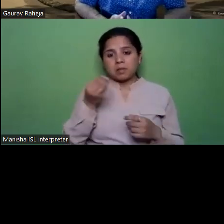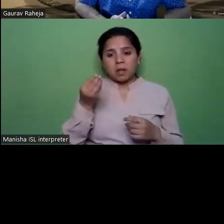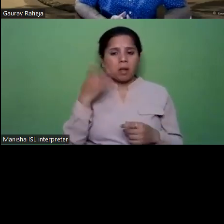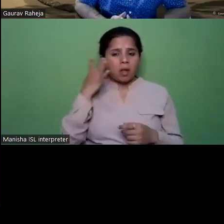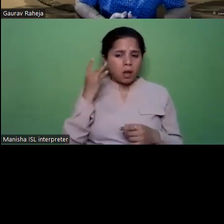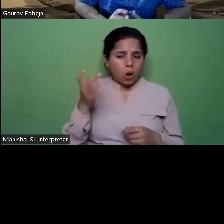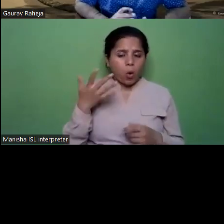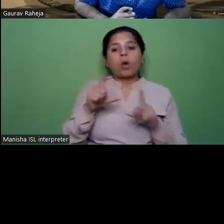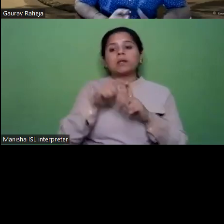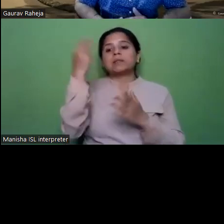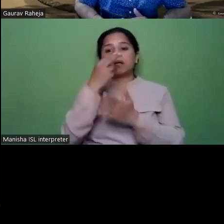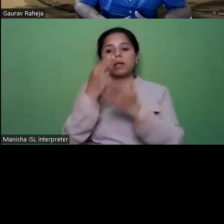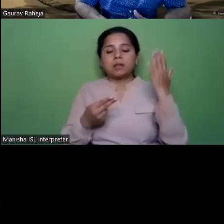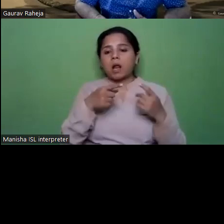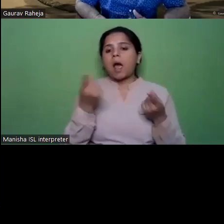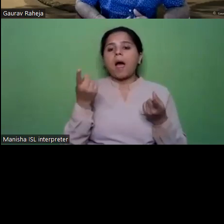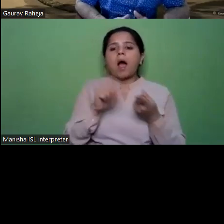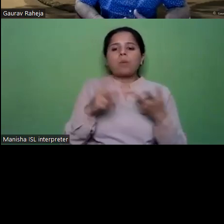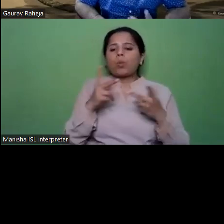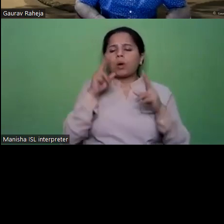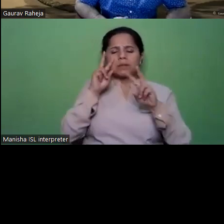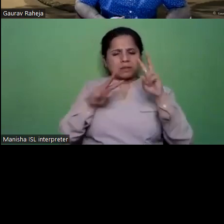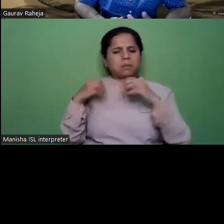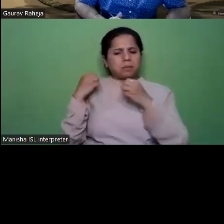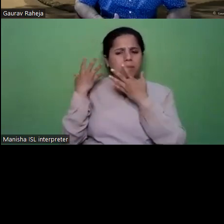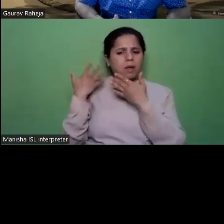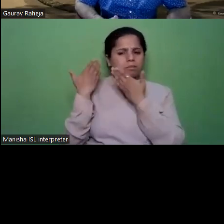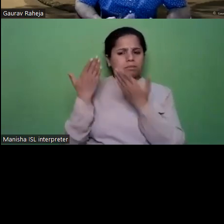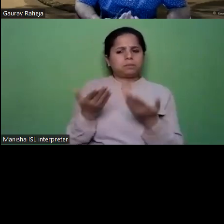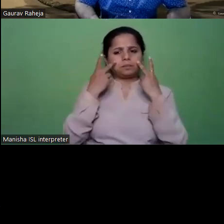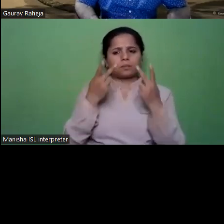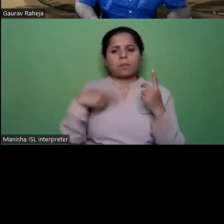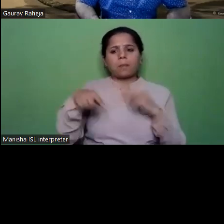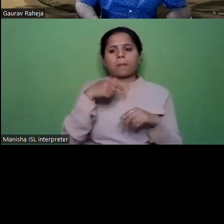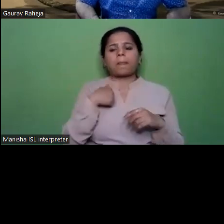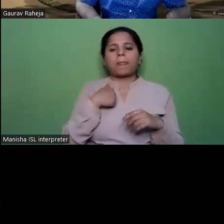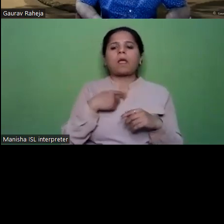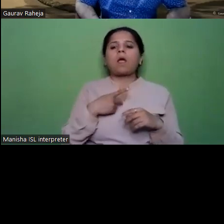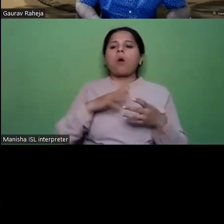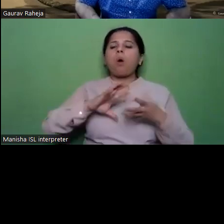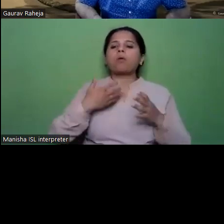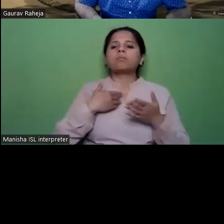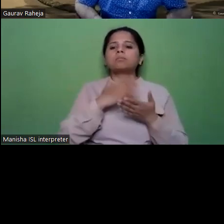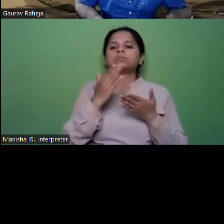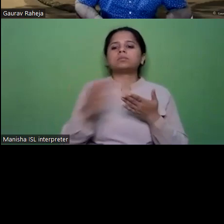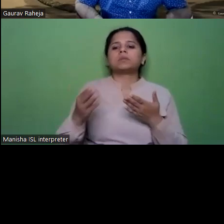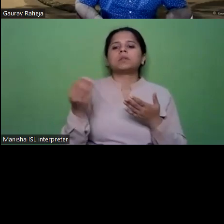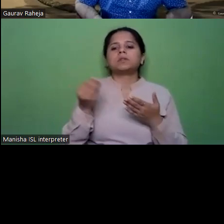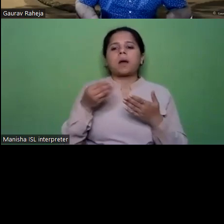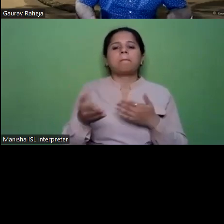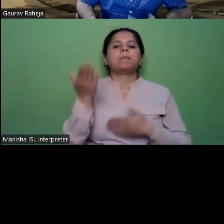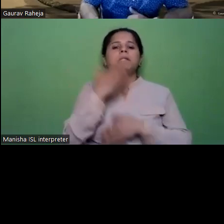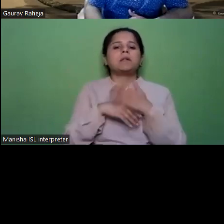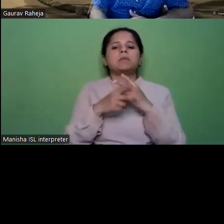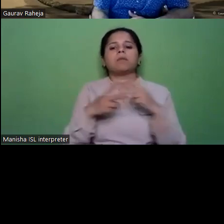design, what is happening is many a times we tend to exclude a certain set of people